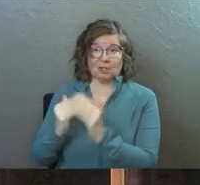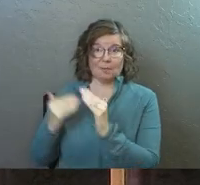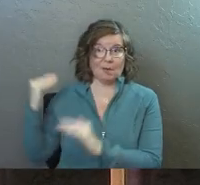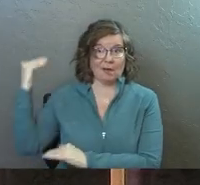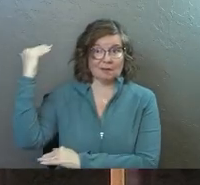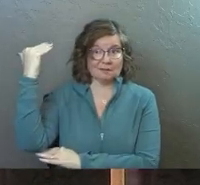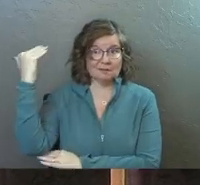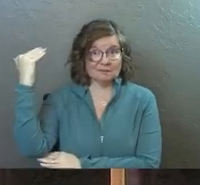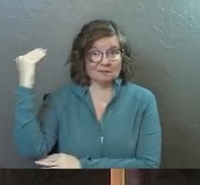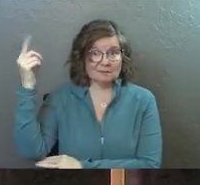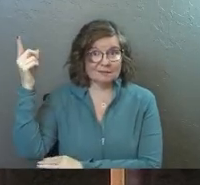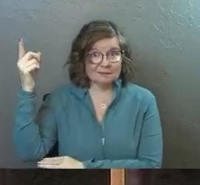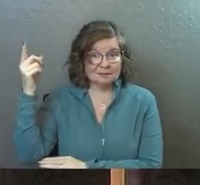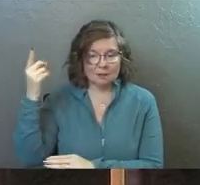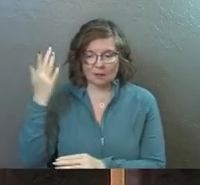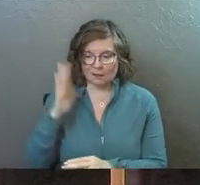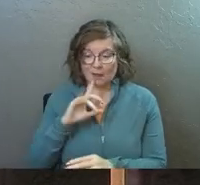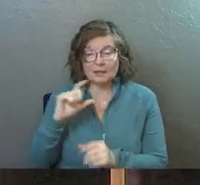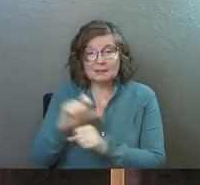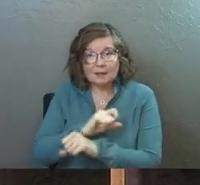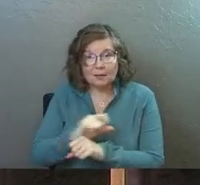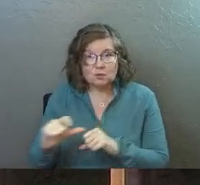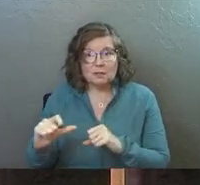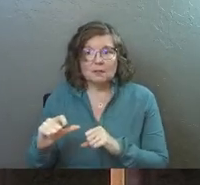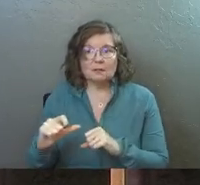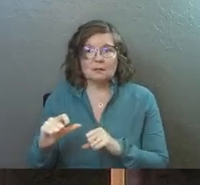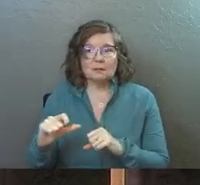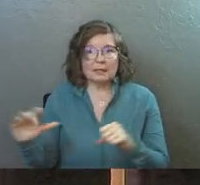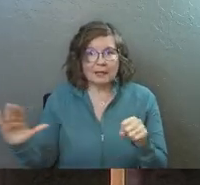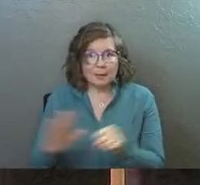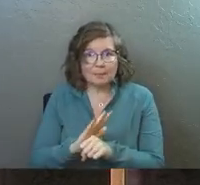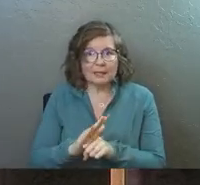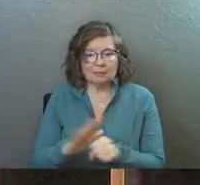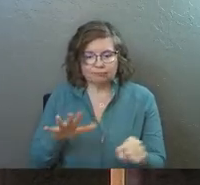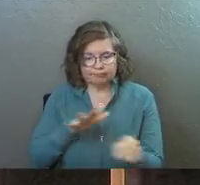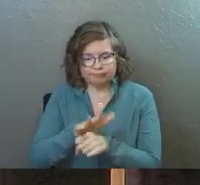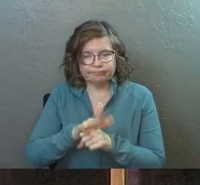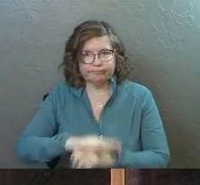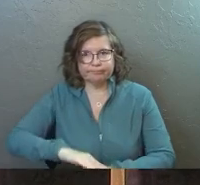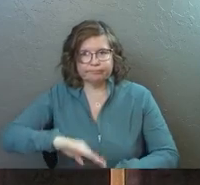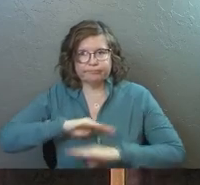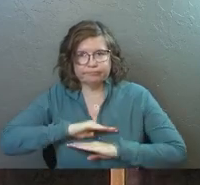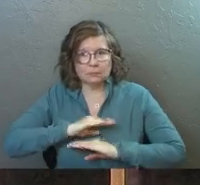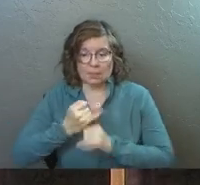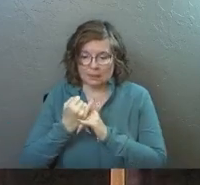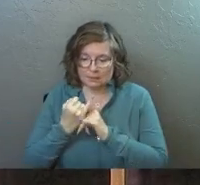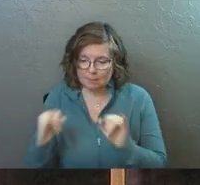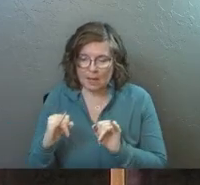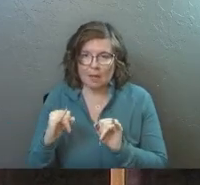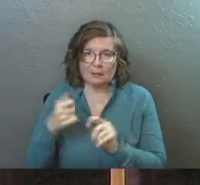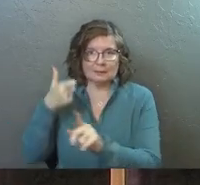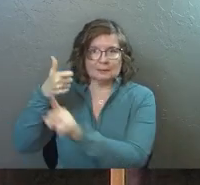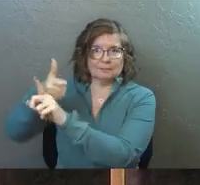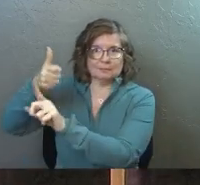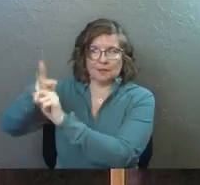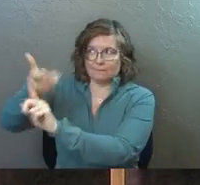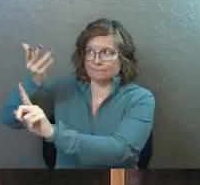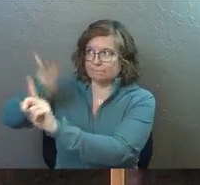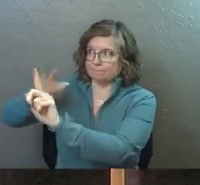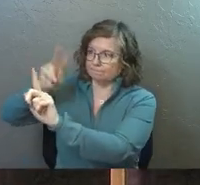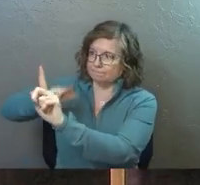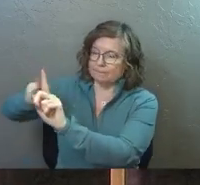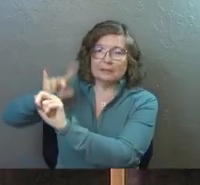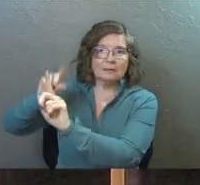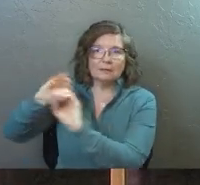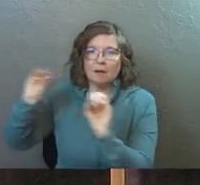beyond. God is actually completely sufficient and independent all on his own, and he